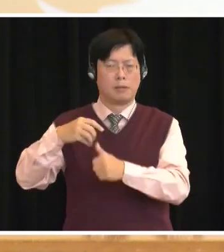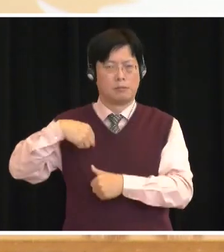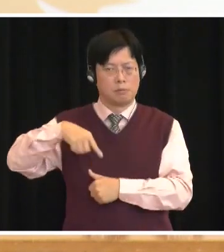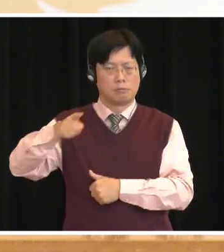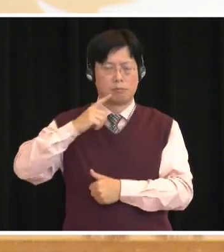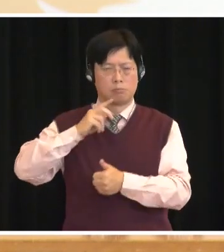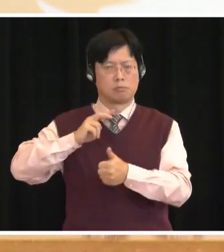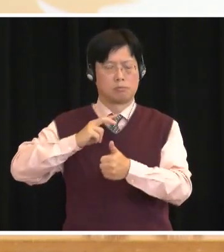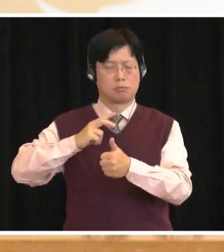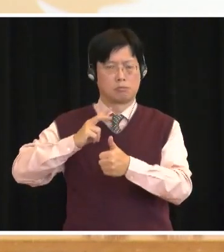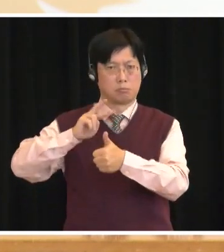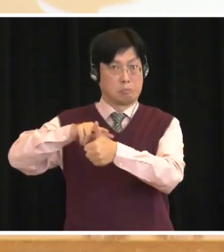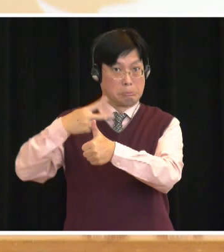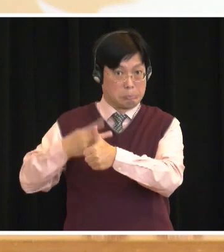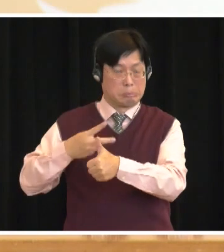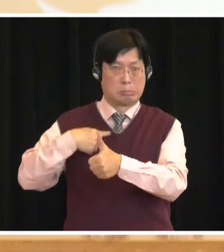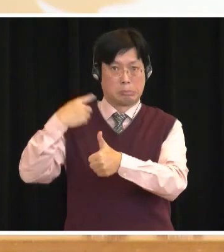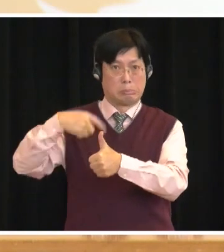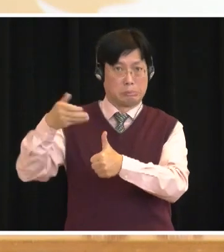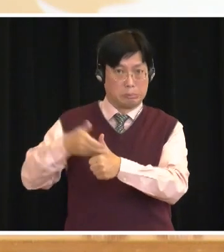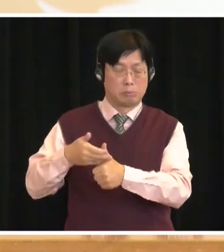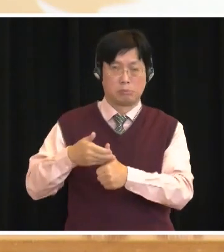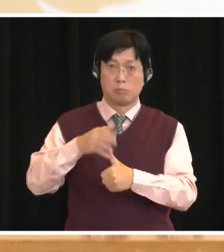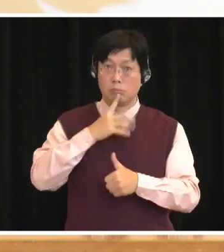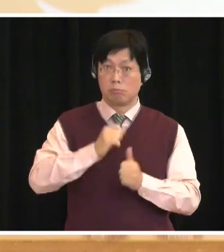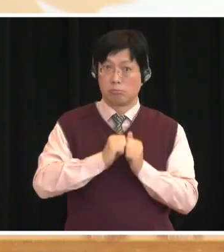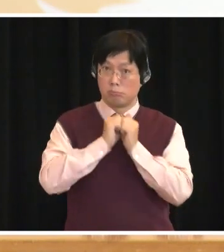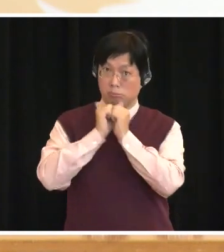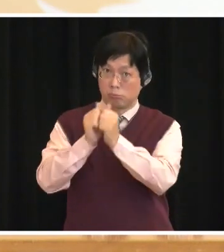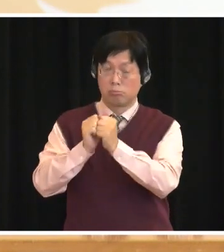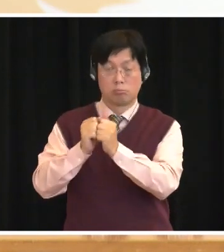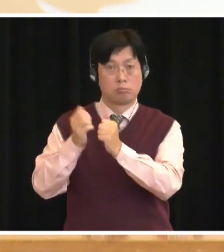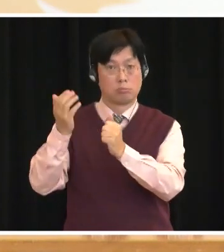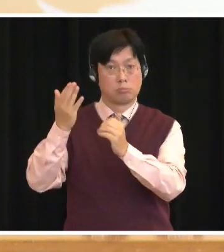schools? That's another question.